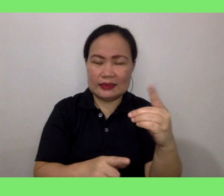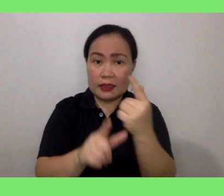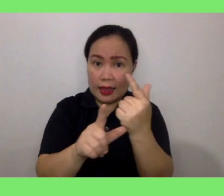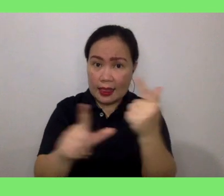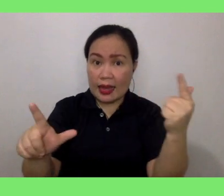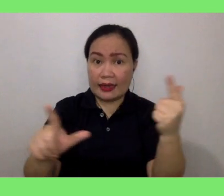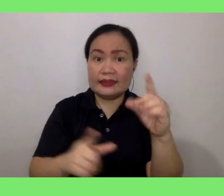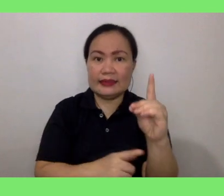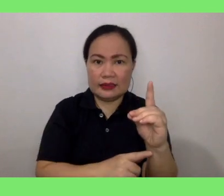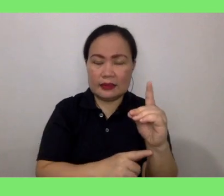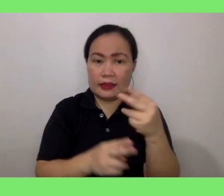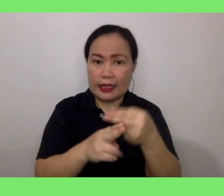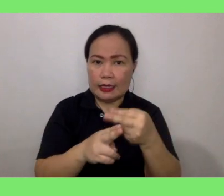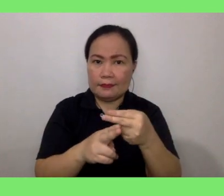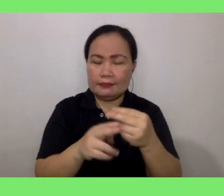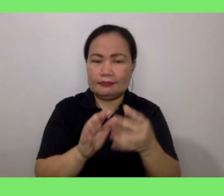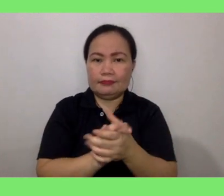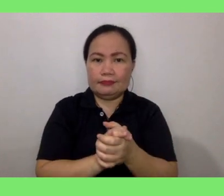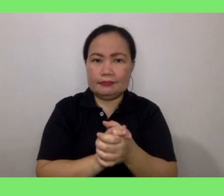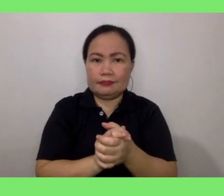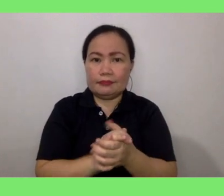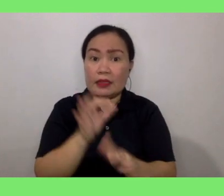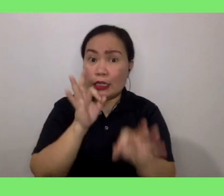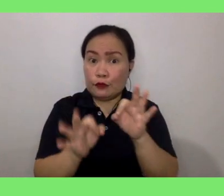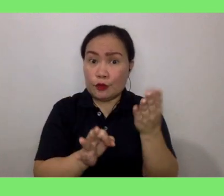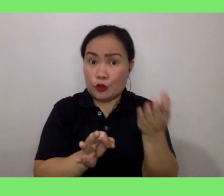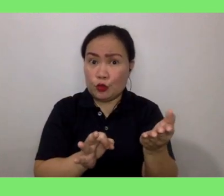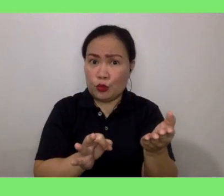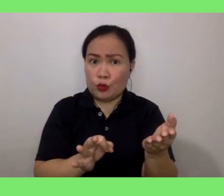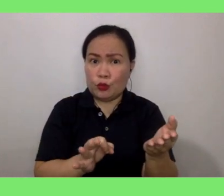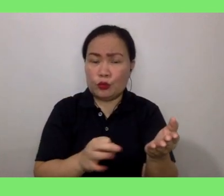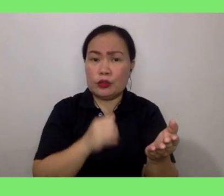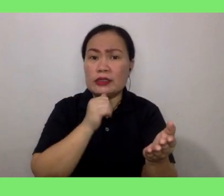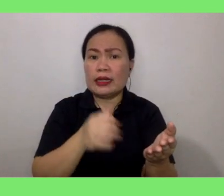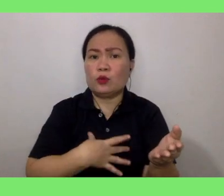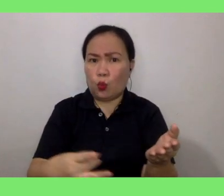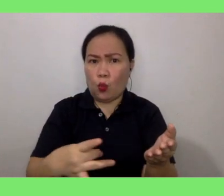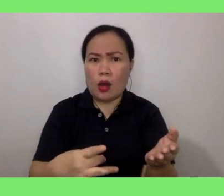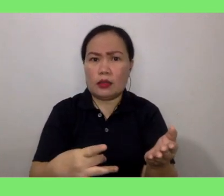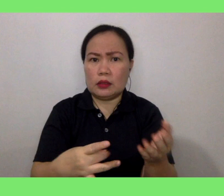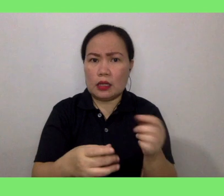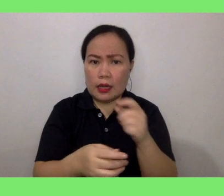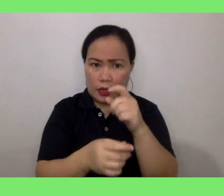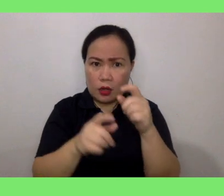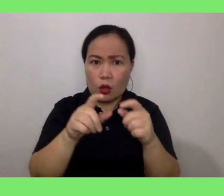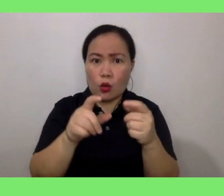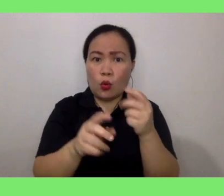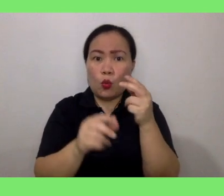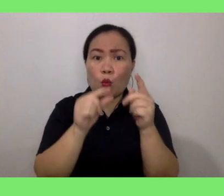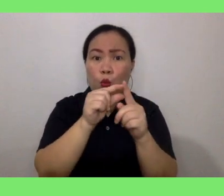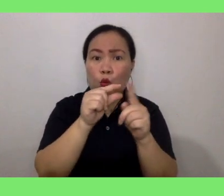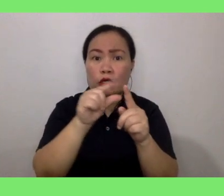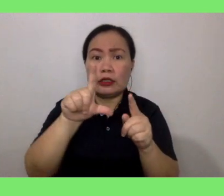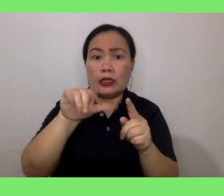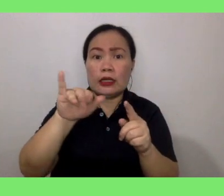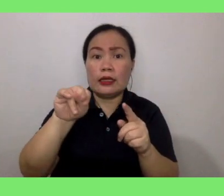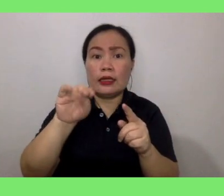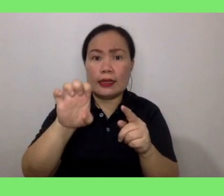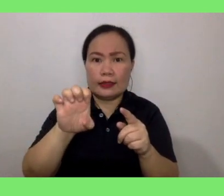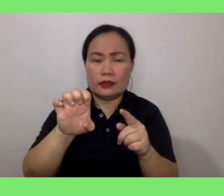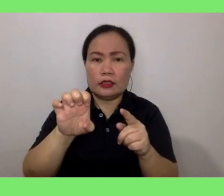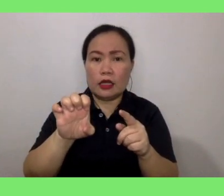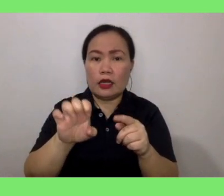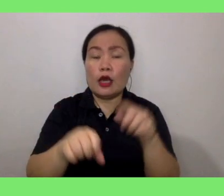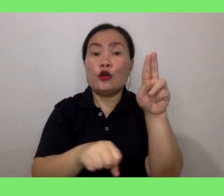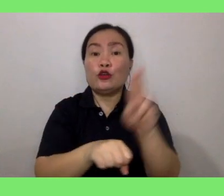D. Okay. Now, if you don't want to write the word line, you may use the symbol. Kung